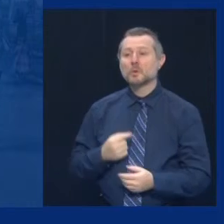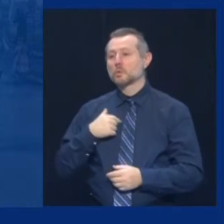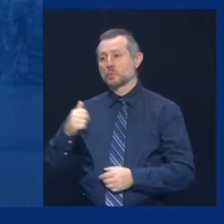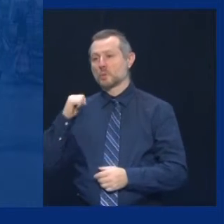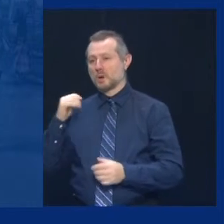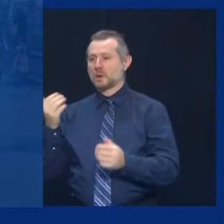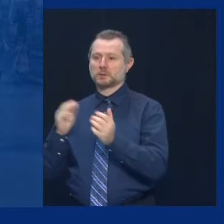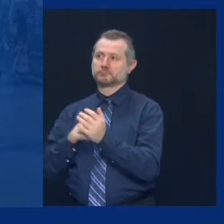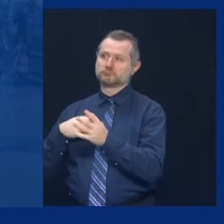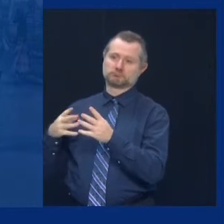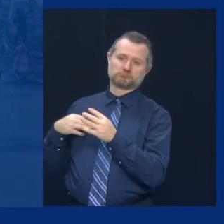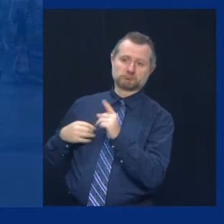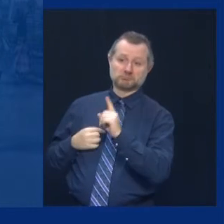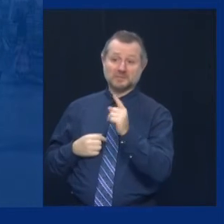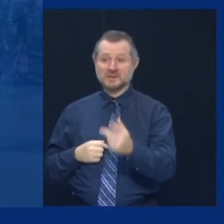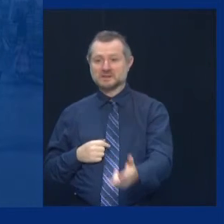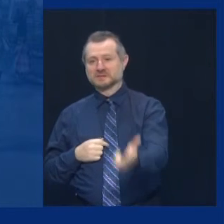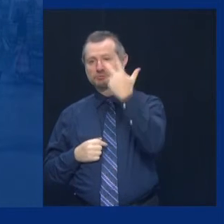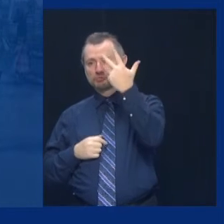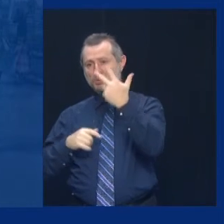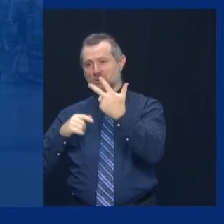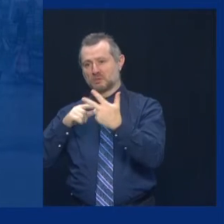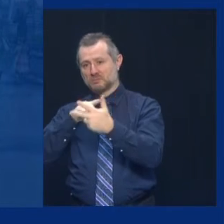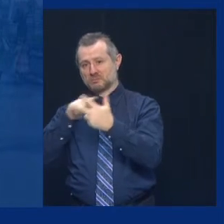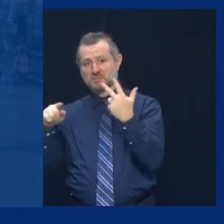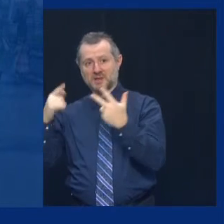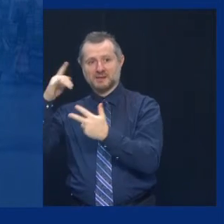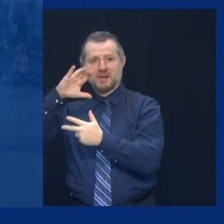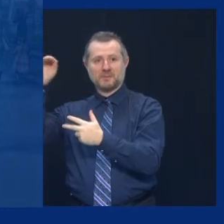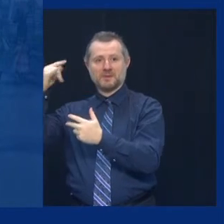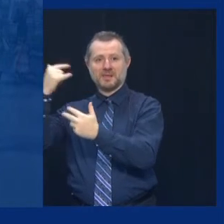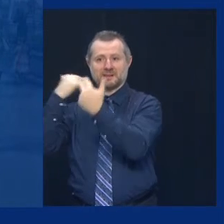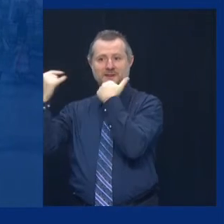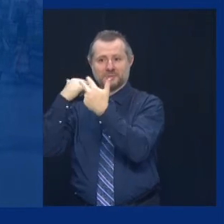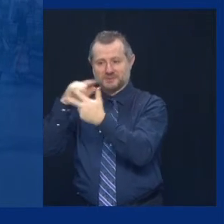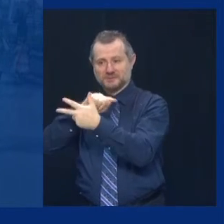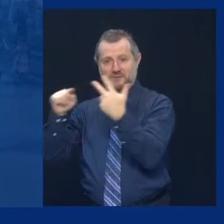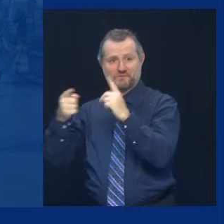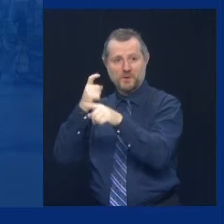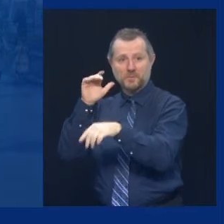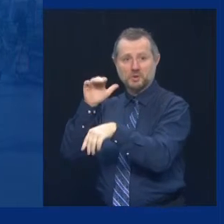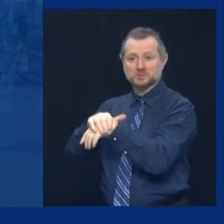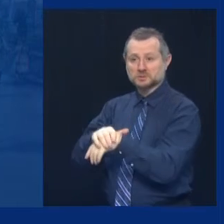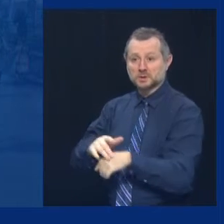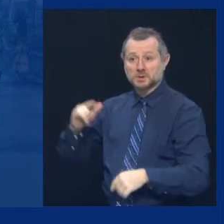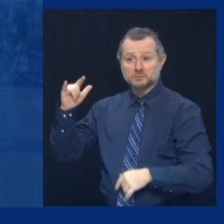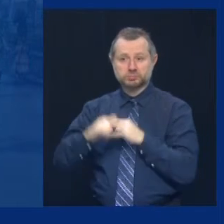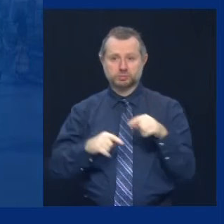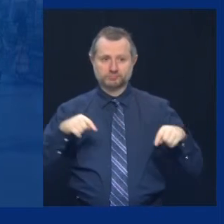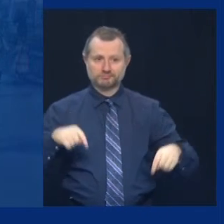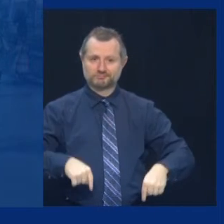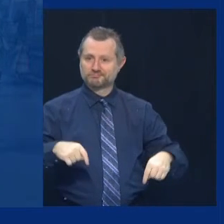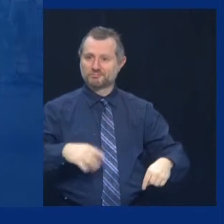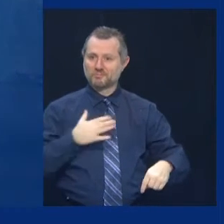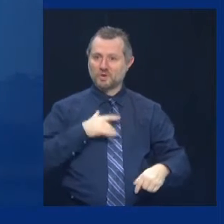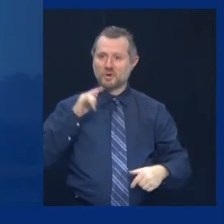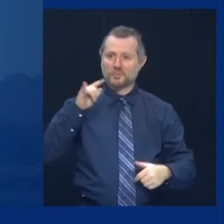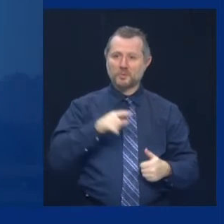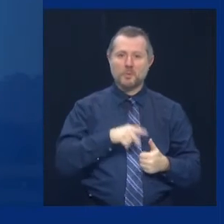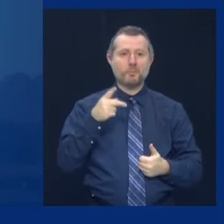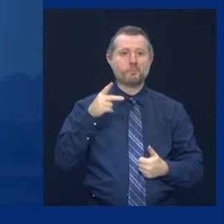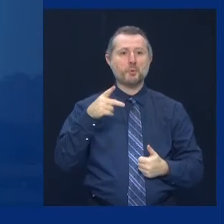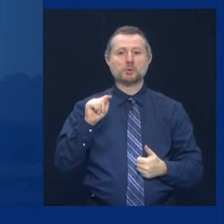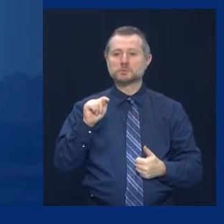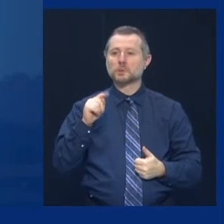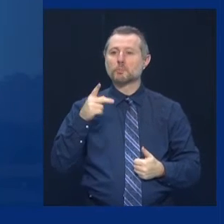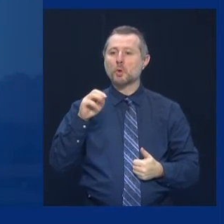airlines that come from the UK and fly into our airports. Our airports are run by the Port Authority of New York, New Jersey. The